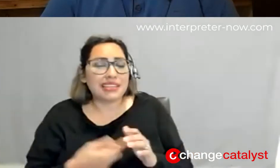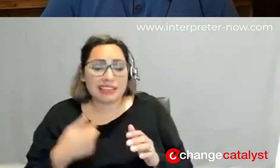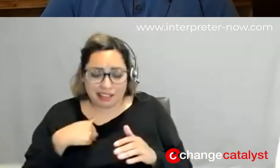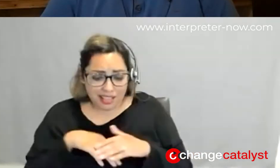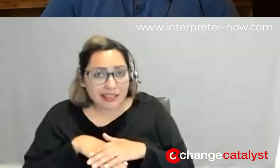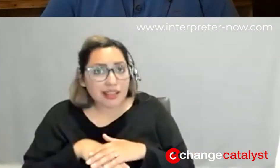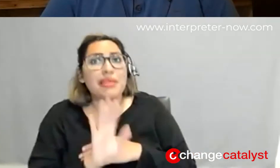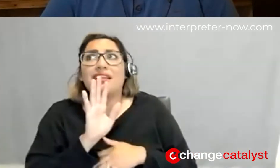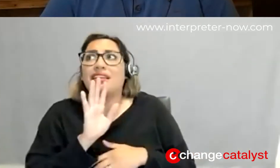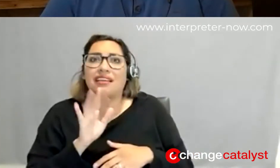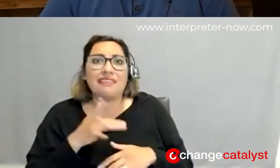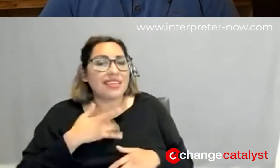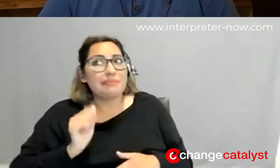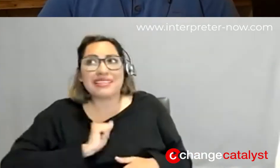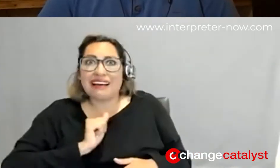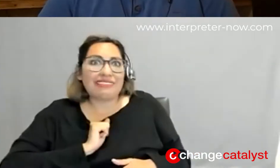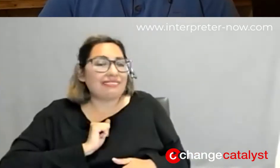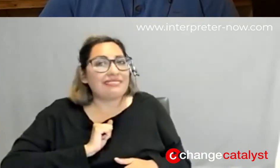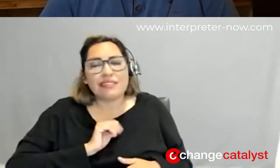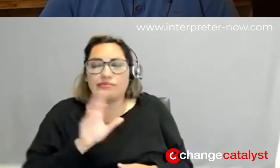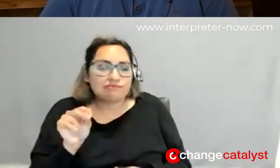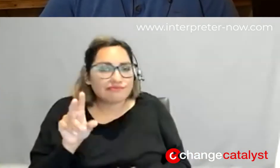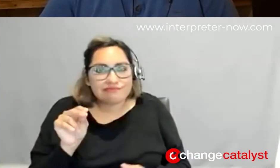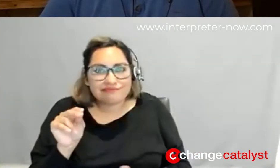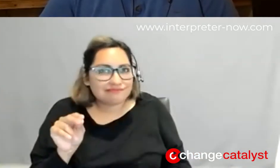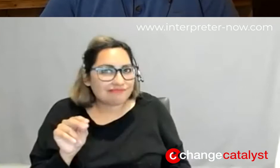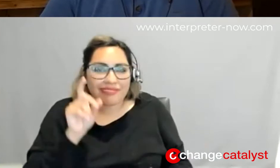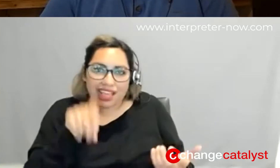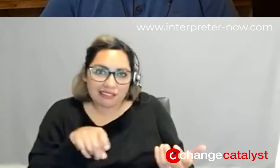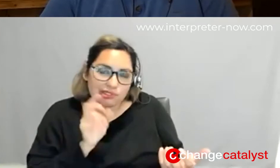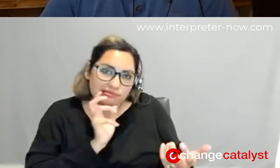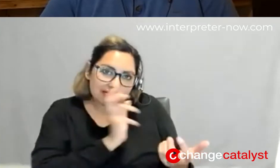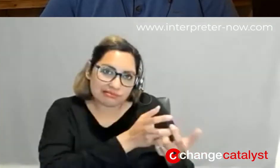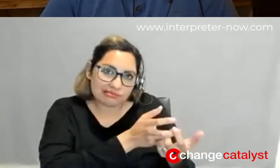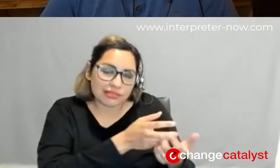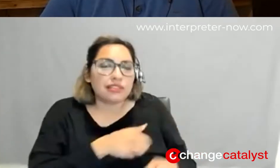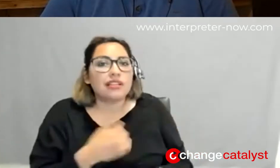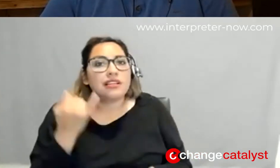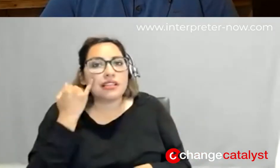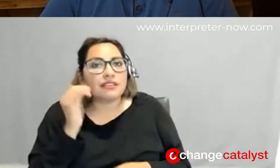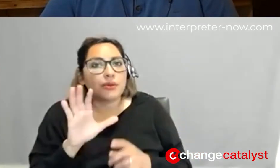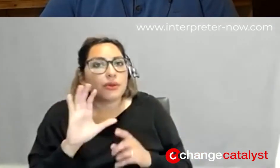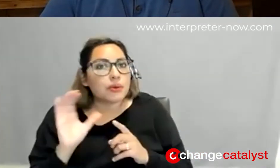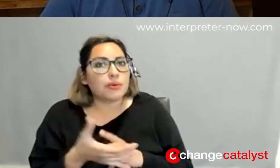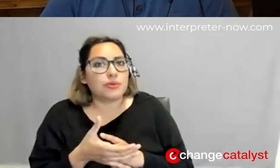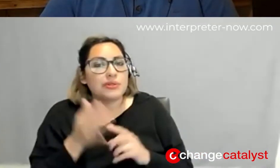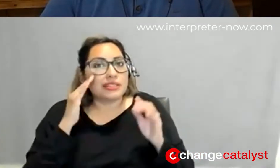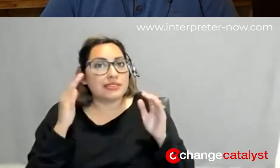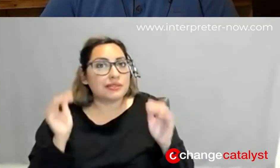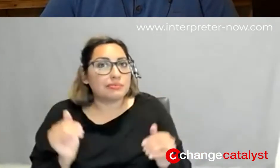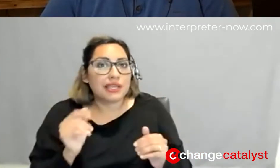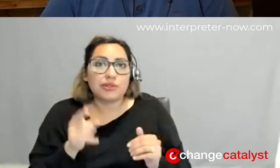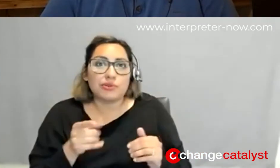start, right? So then if the culture is expecting you to assimilate to